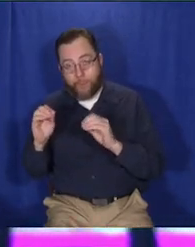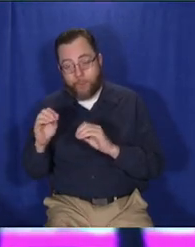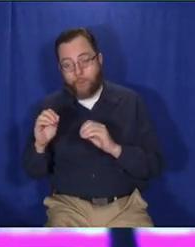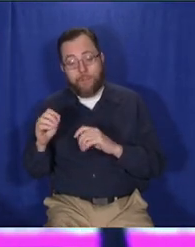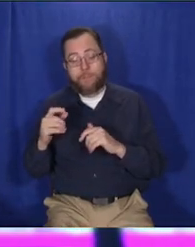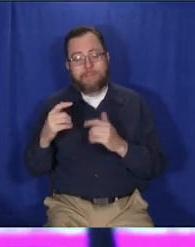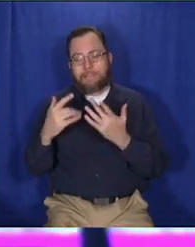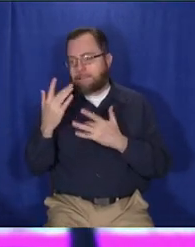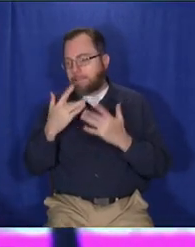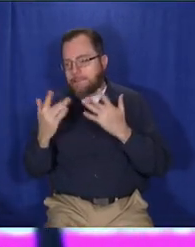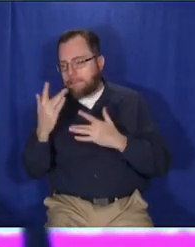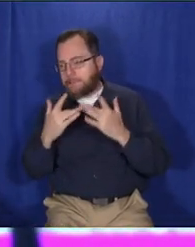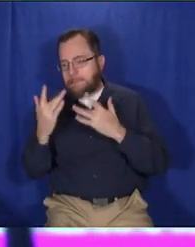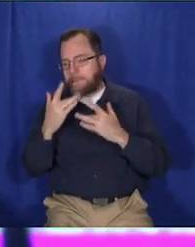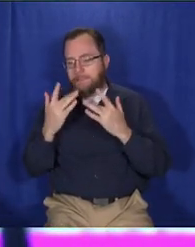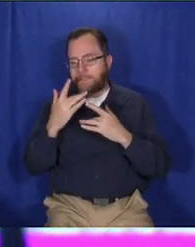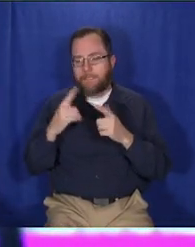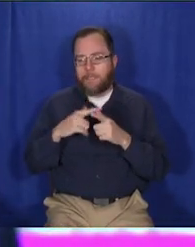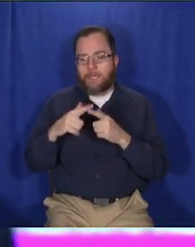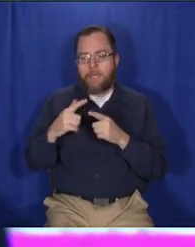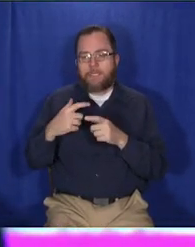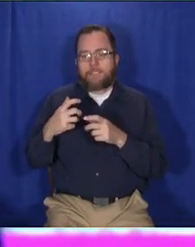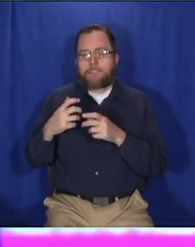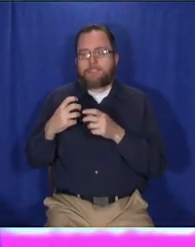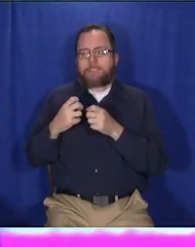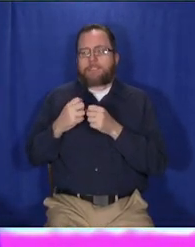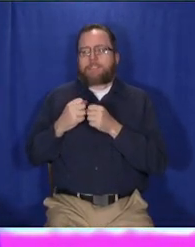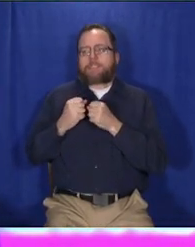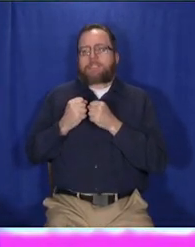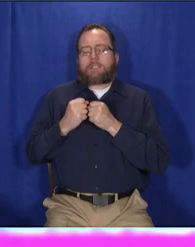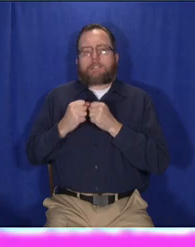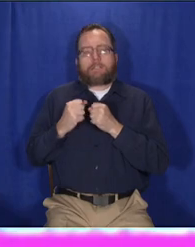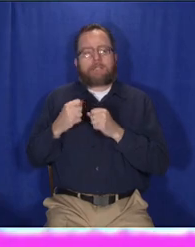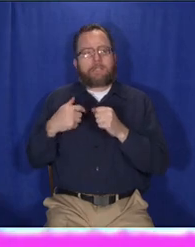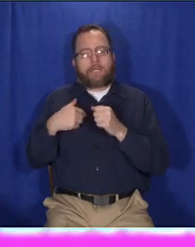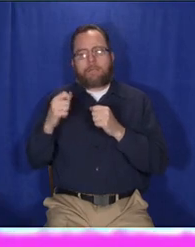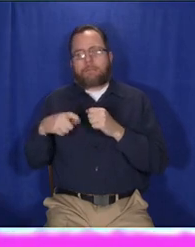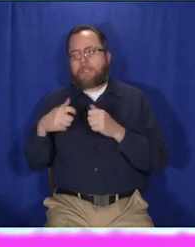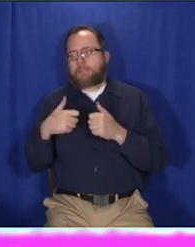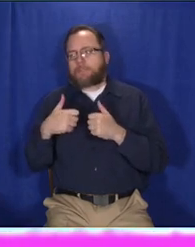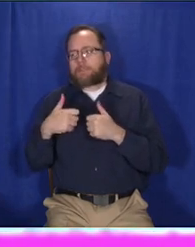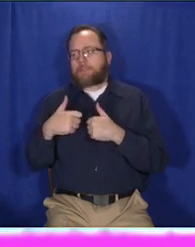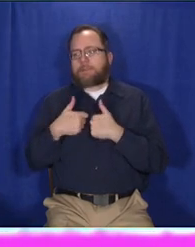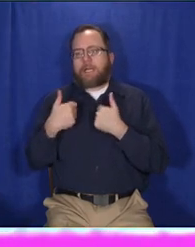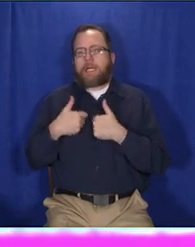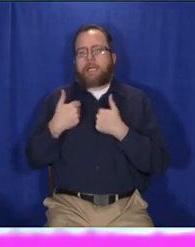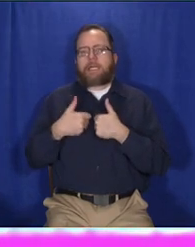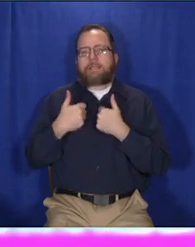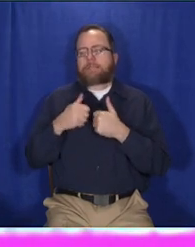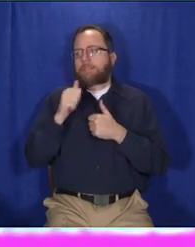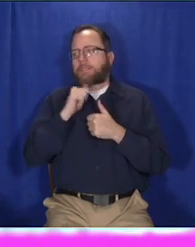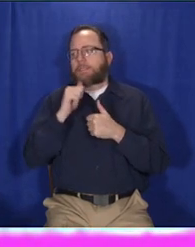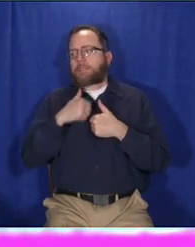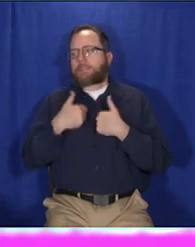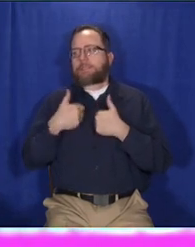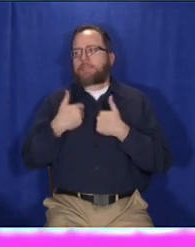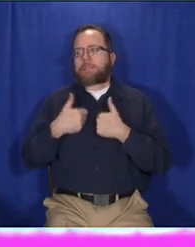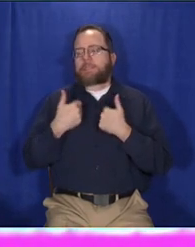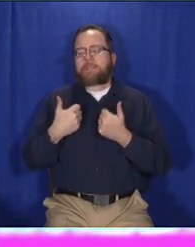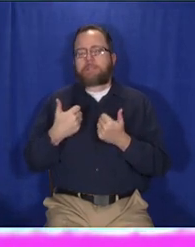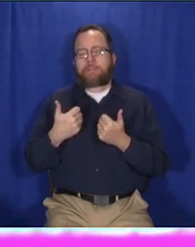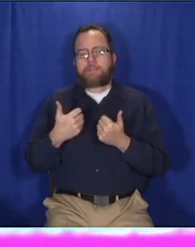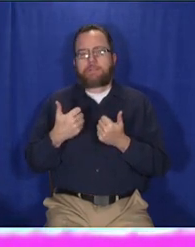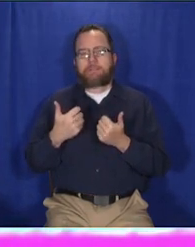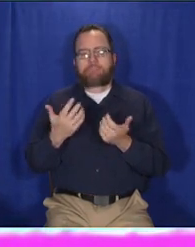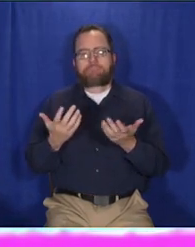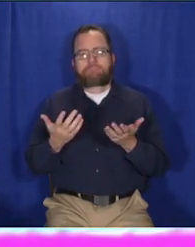do everything we can, right, to raise our standard of living and to enjoy everything that we can. But in times